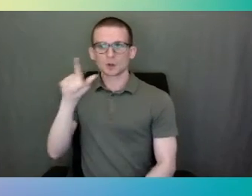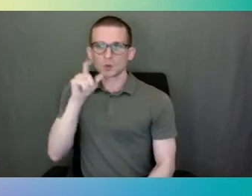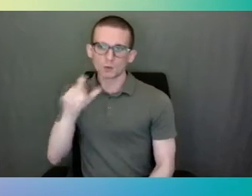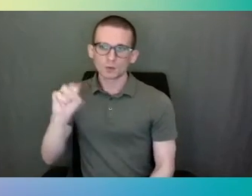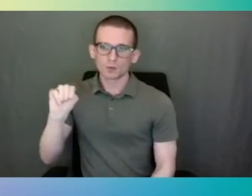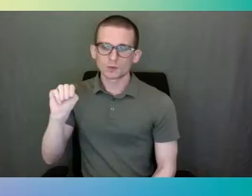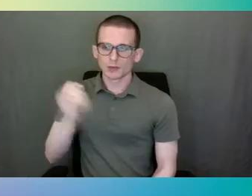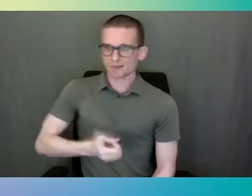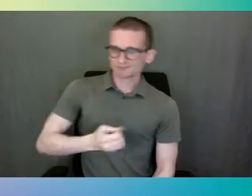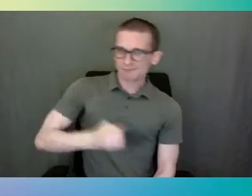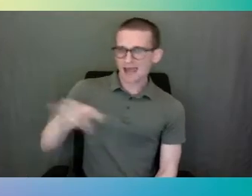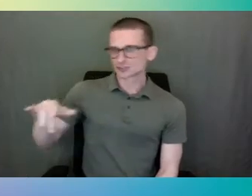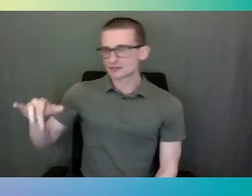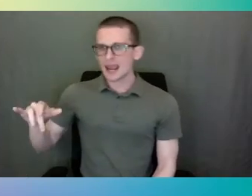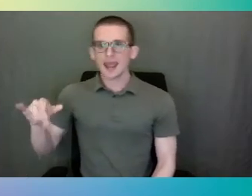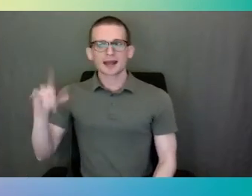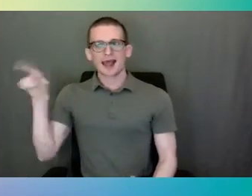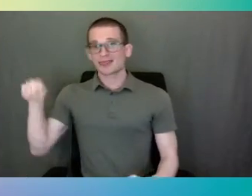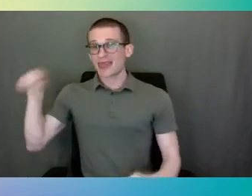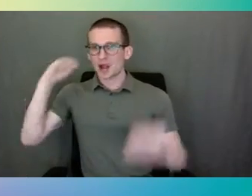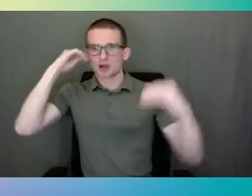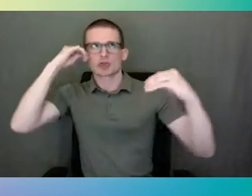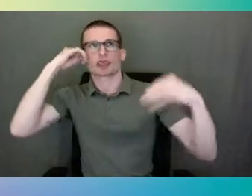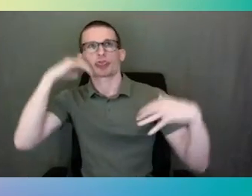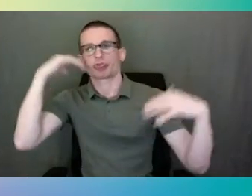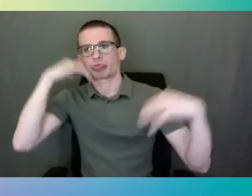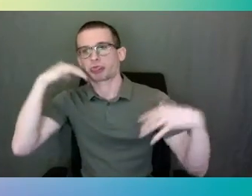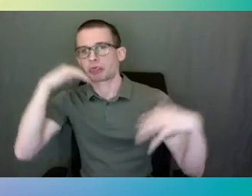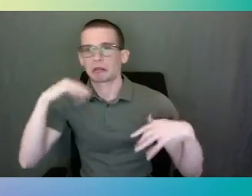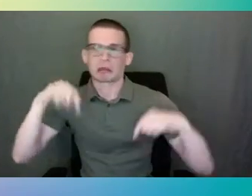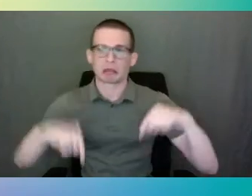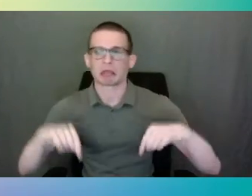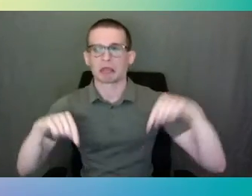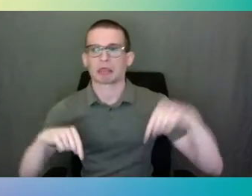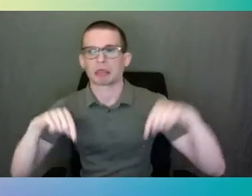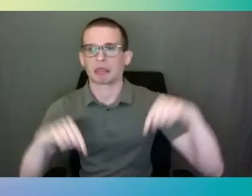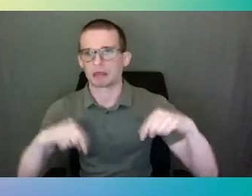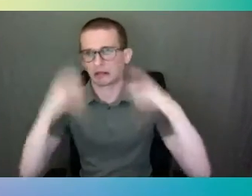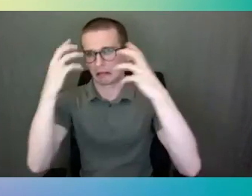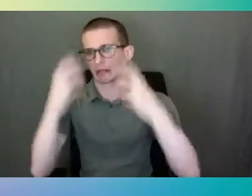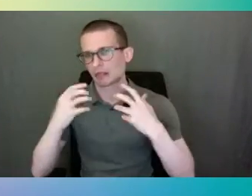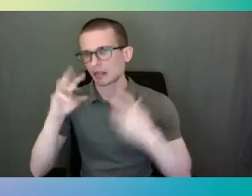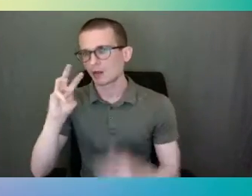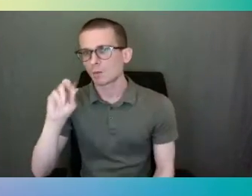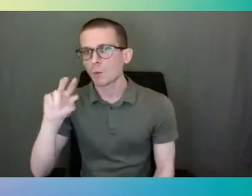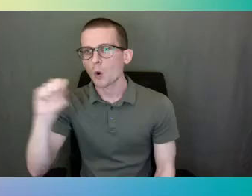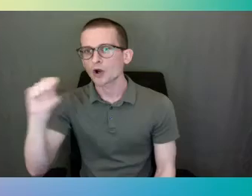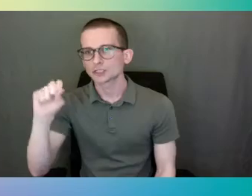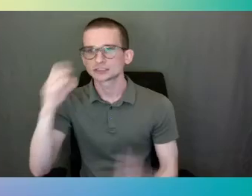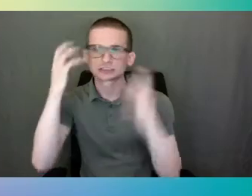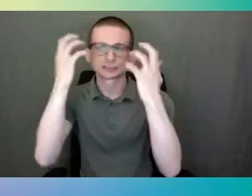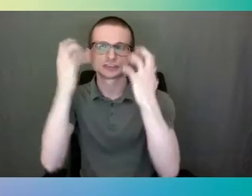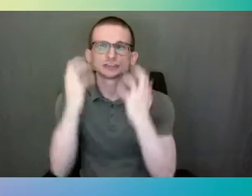dripping off of them, and they are crippled, and they've got warts all over their face. But not to